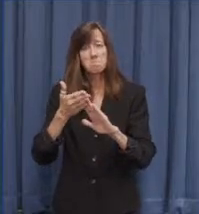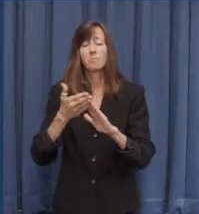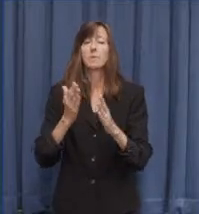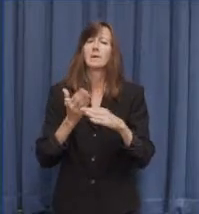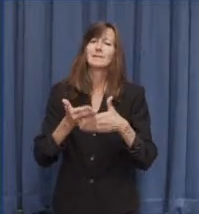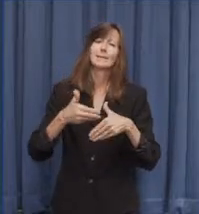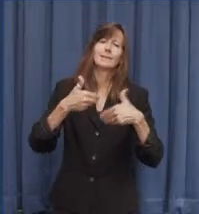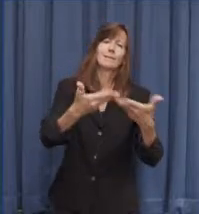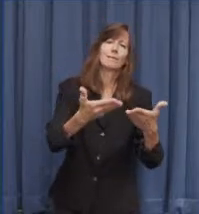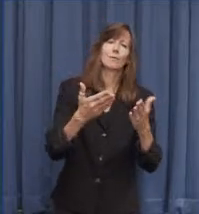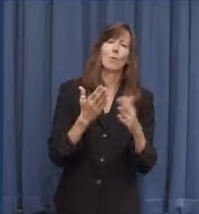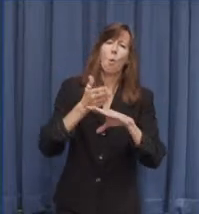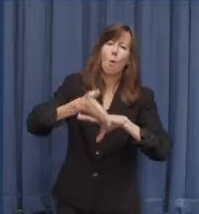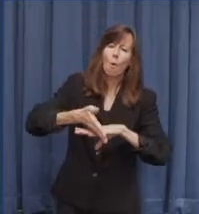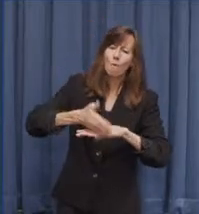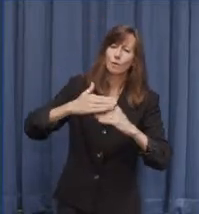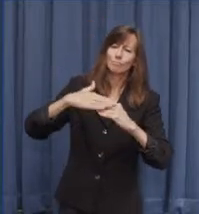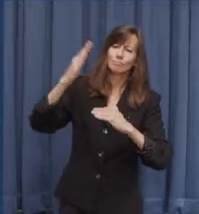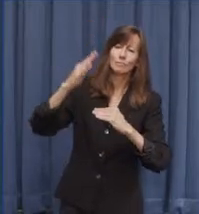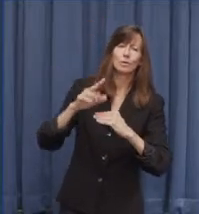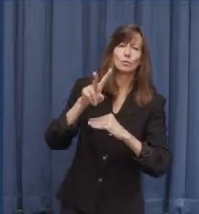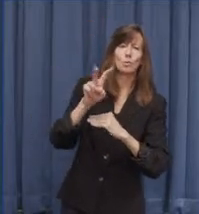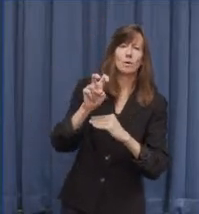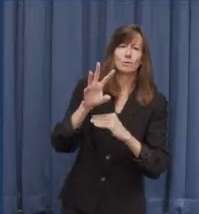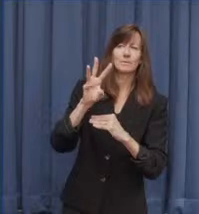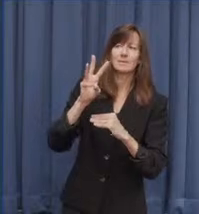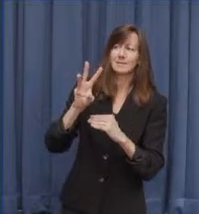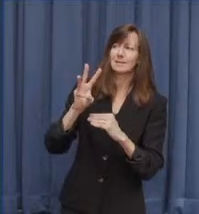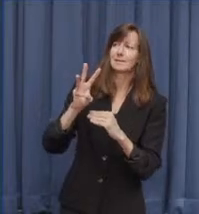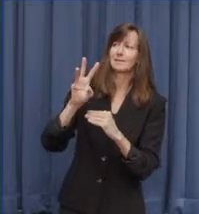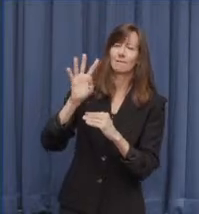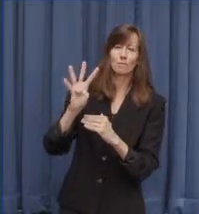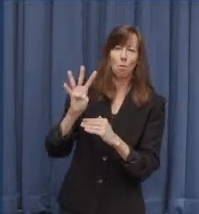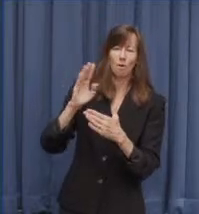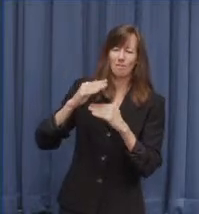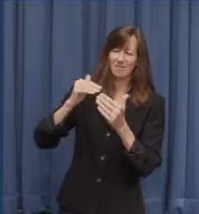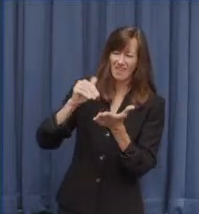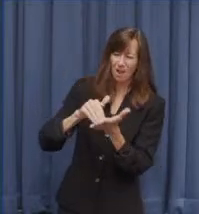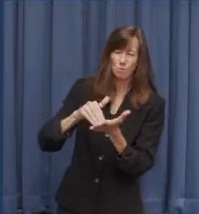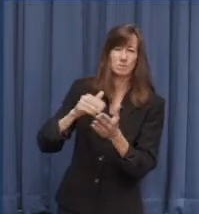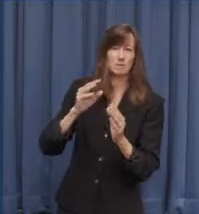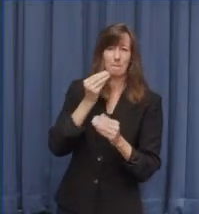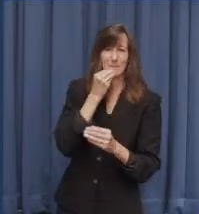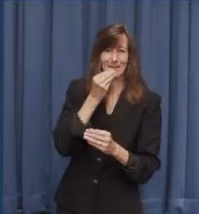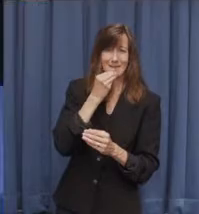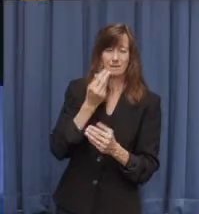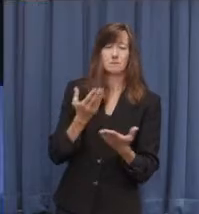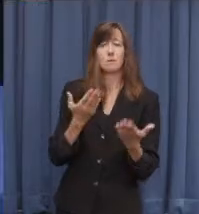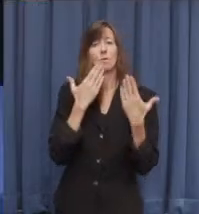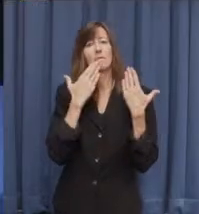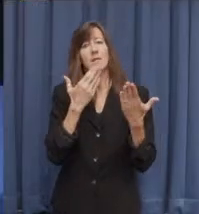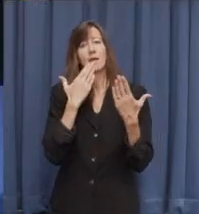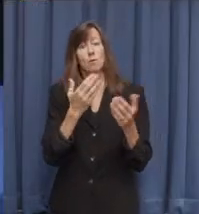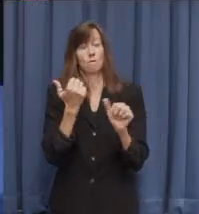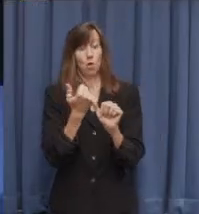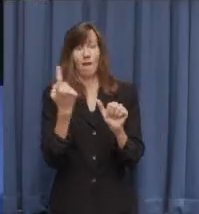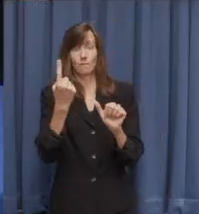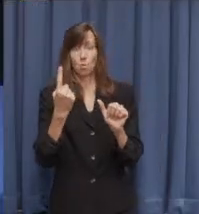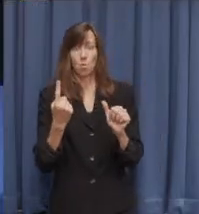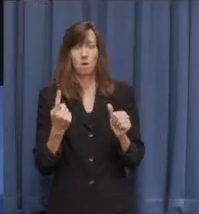264,000 meals via prepared meals originally, and now via grocery delivery. Thank you to everyone. We still